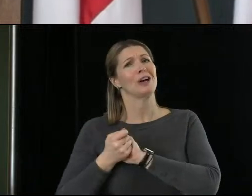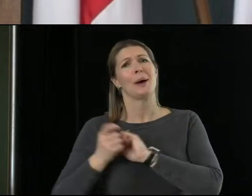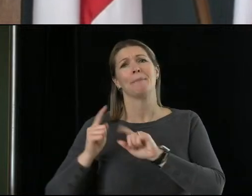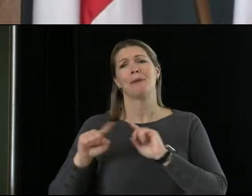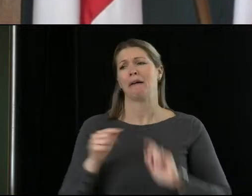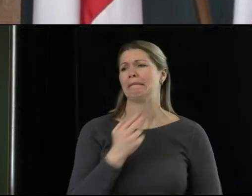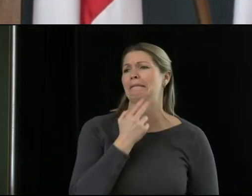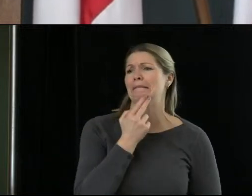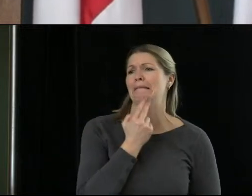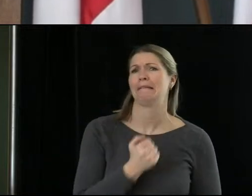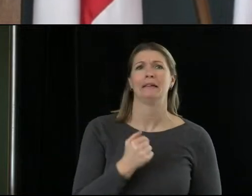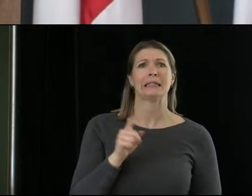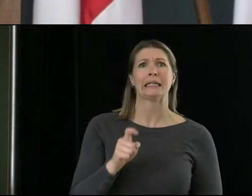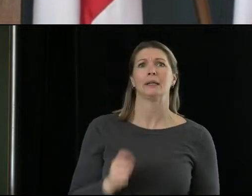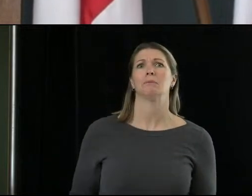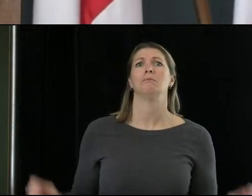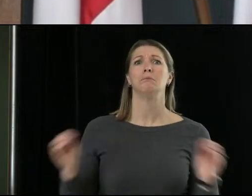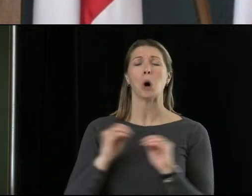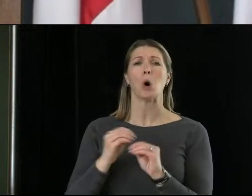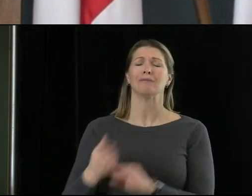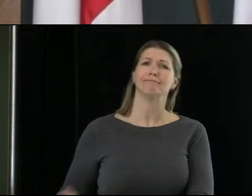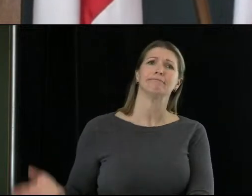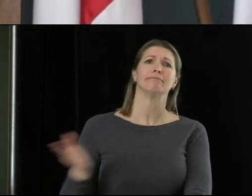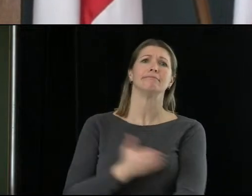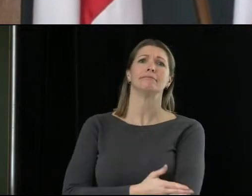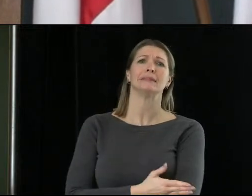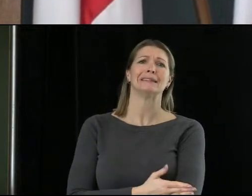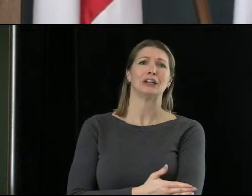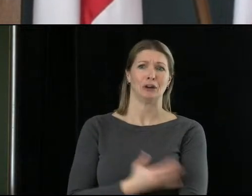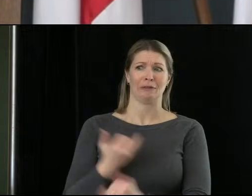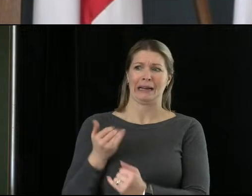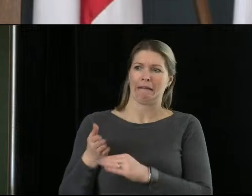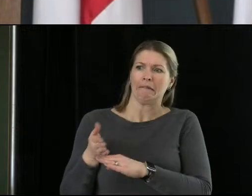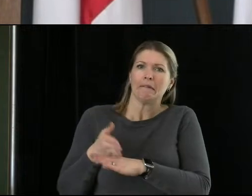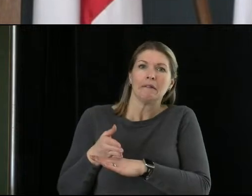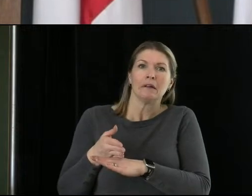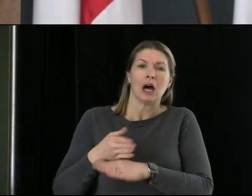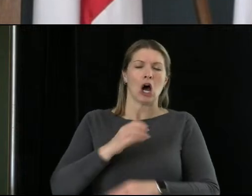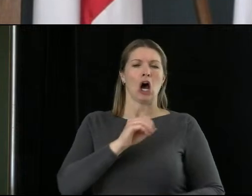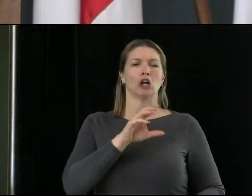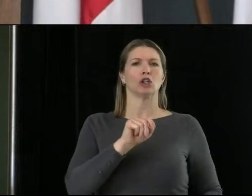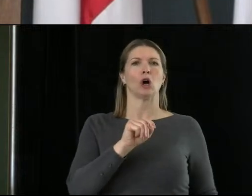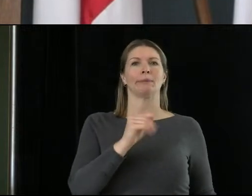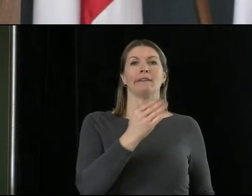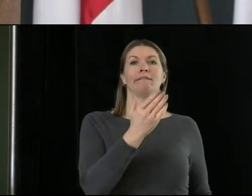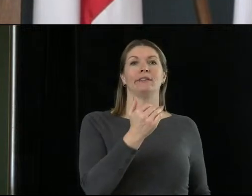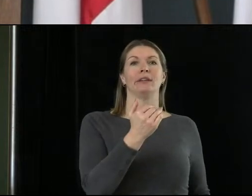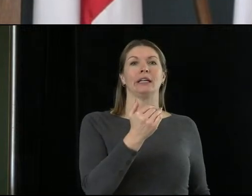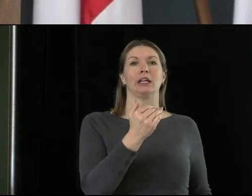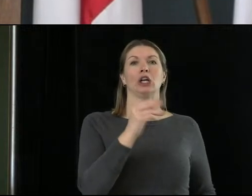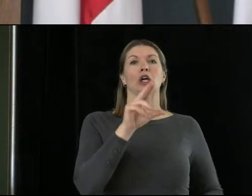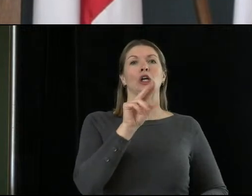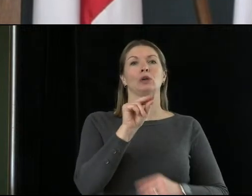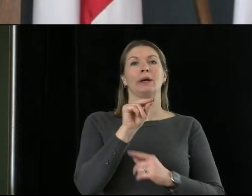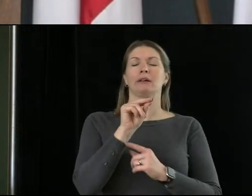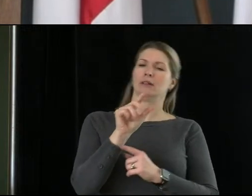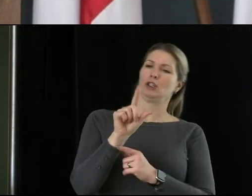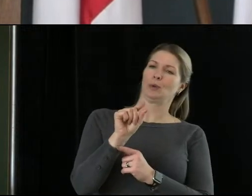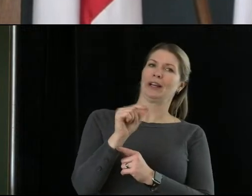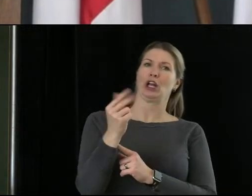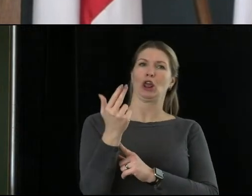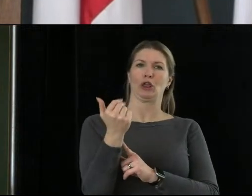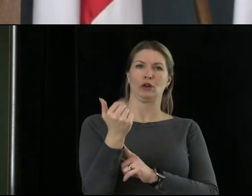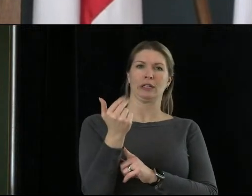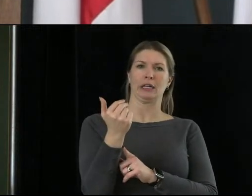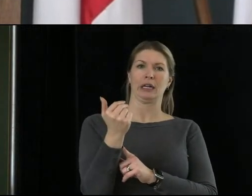enough. Much more needs to be done. On October the 15th, 2013, we lost